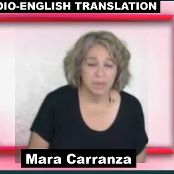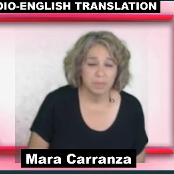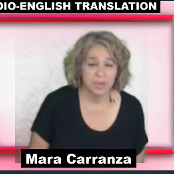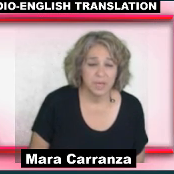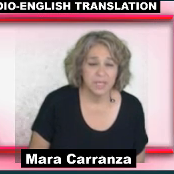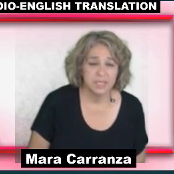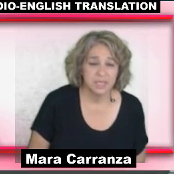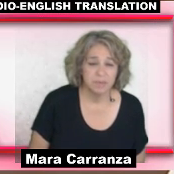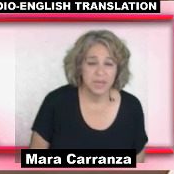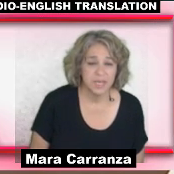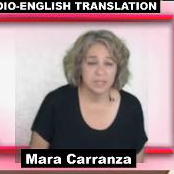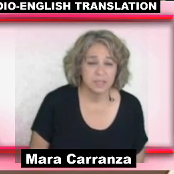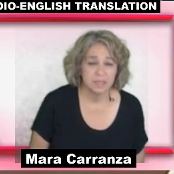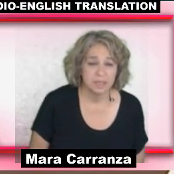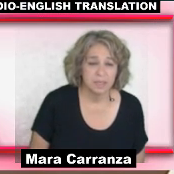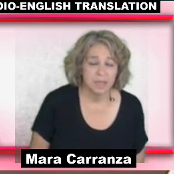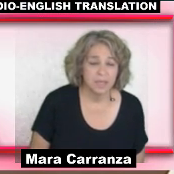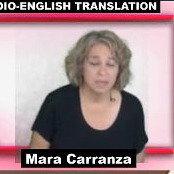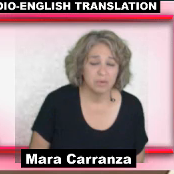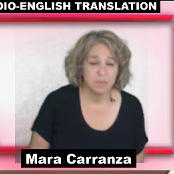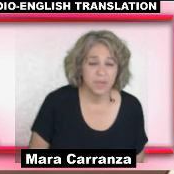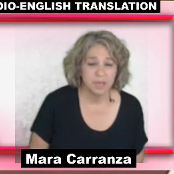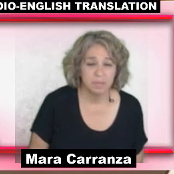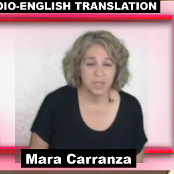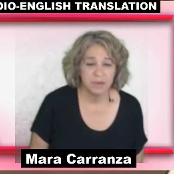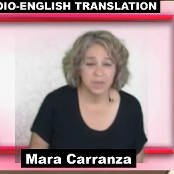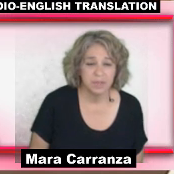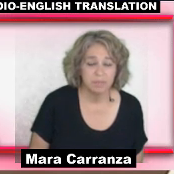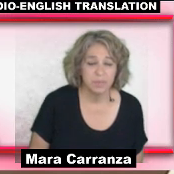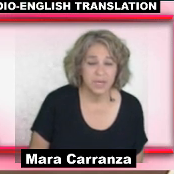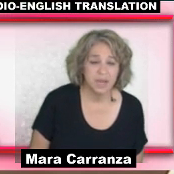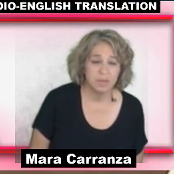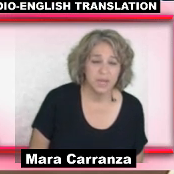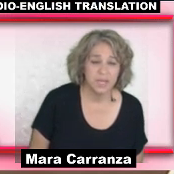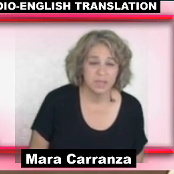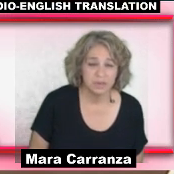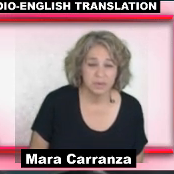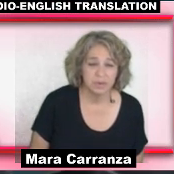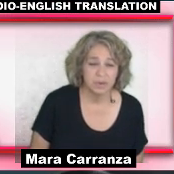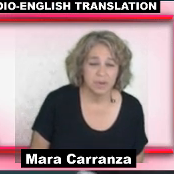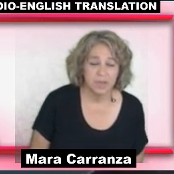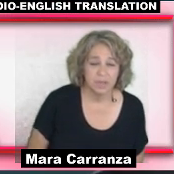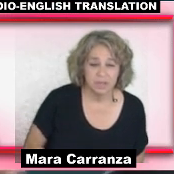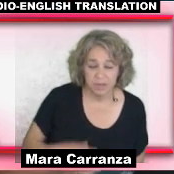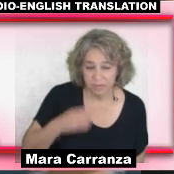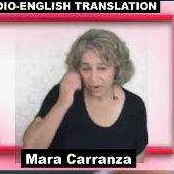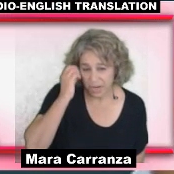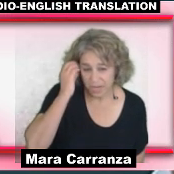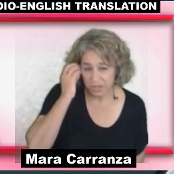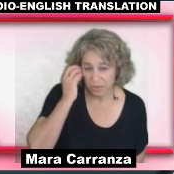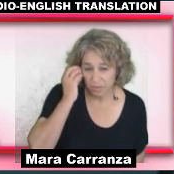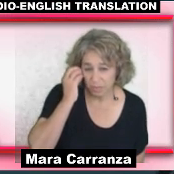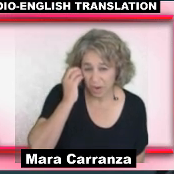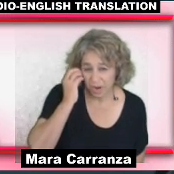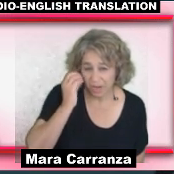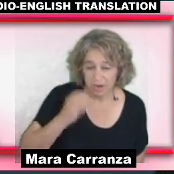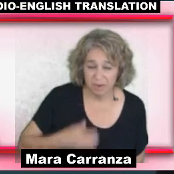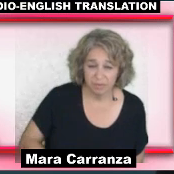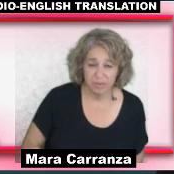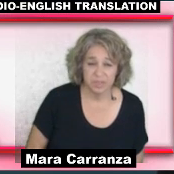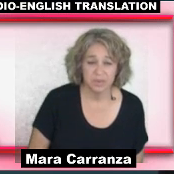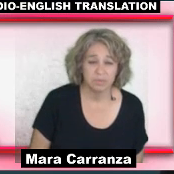Marías, but Islas Marías cumplió, has already been complied falta, with. But now we need parque, to convert it into a